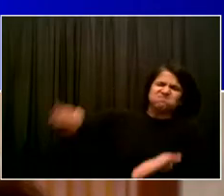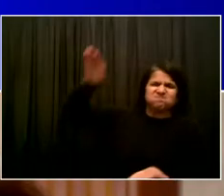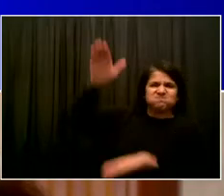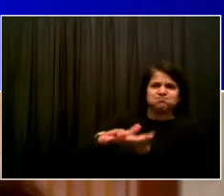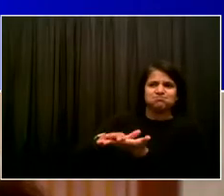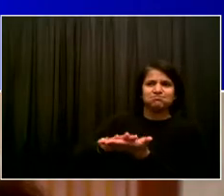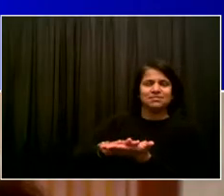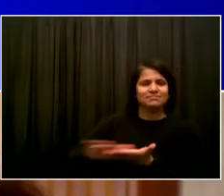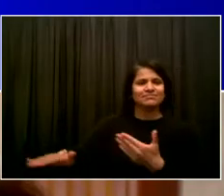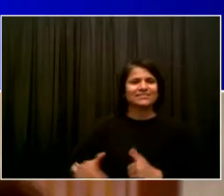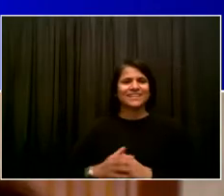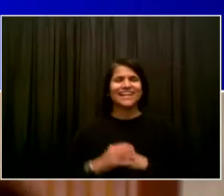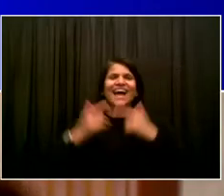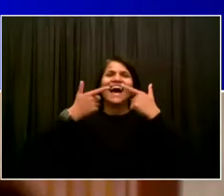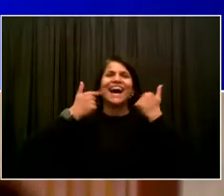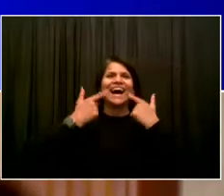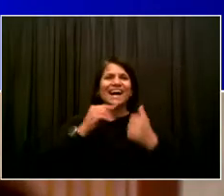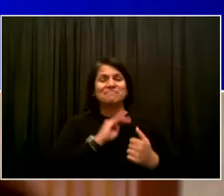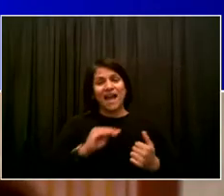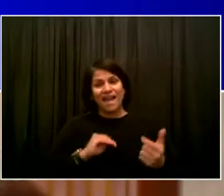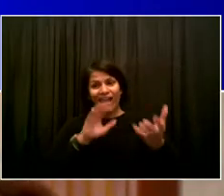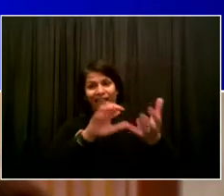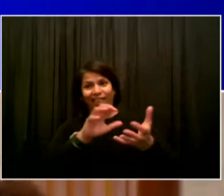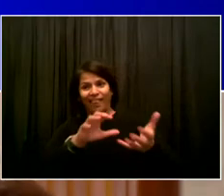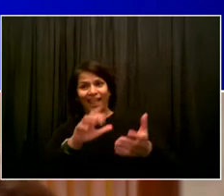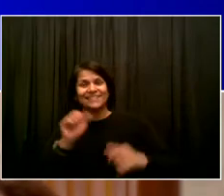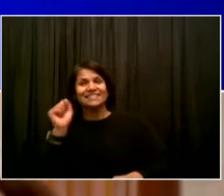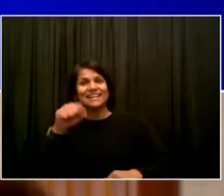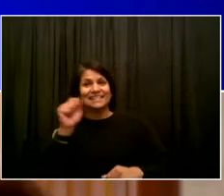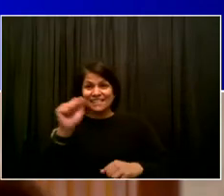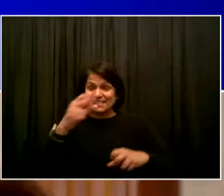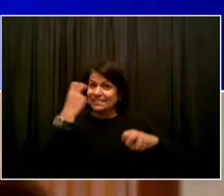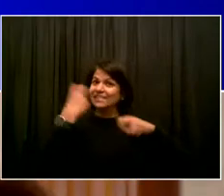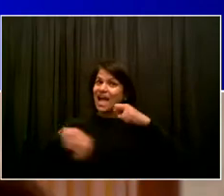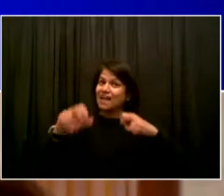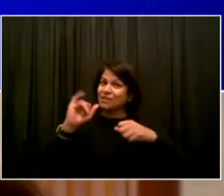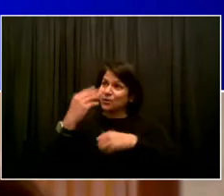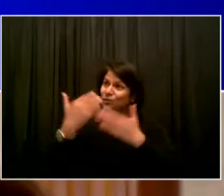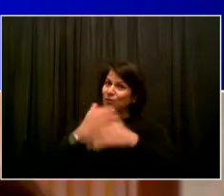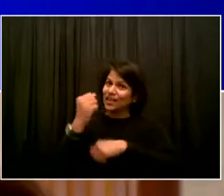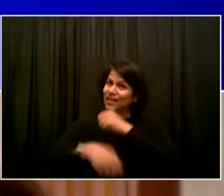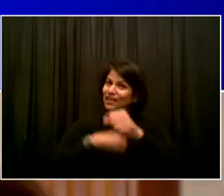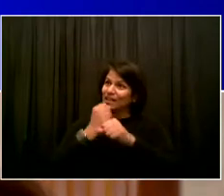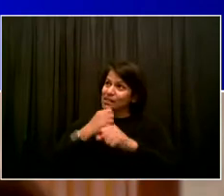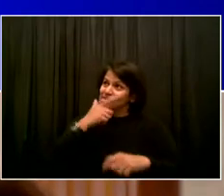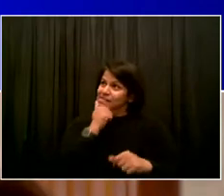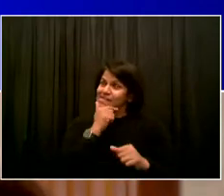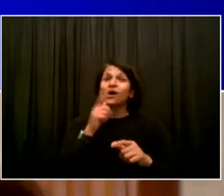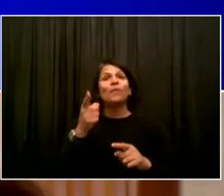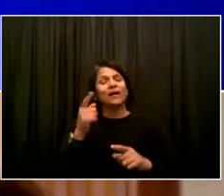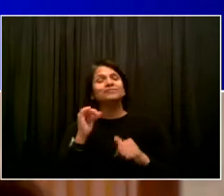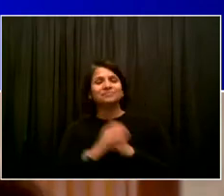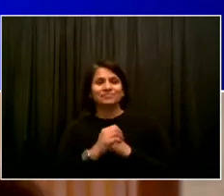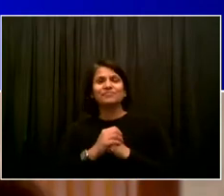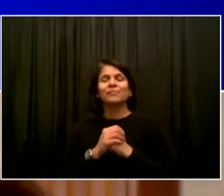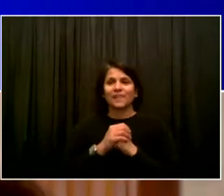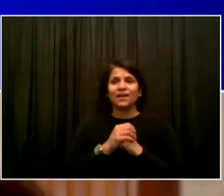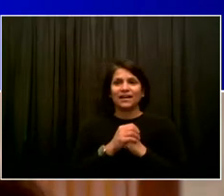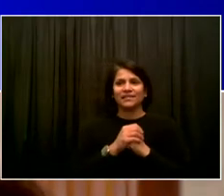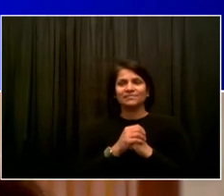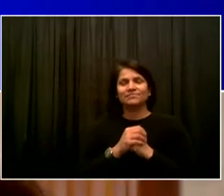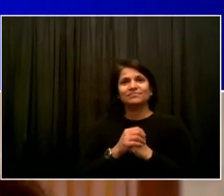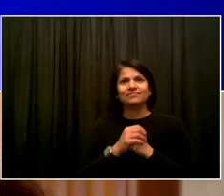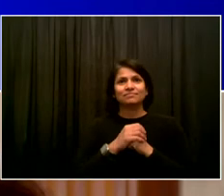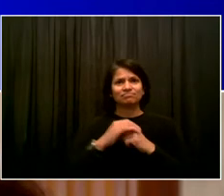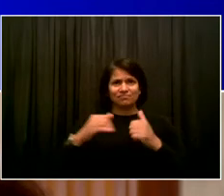resolution, but it's a good one. It's a good one. Governor, thank you. And look, I really want to amplify the point